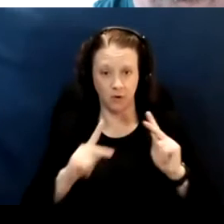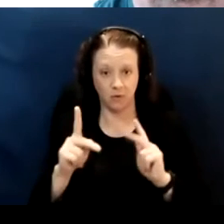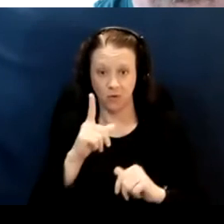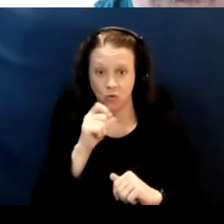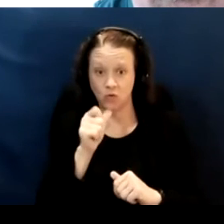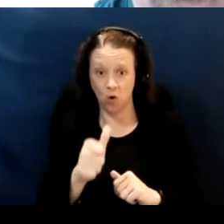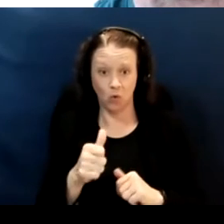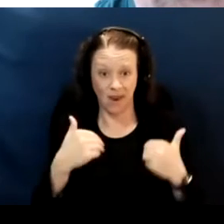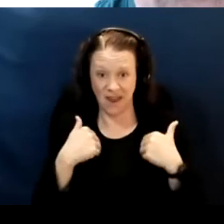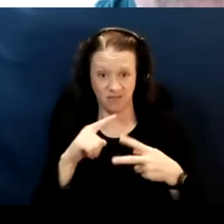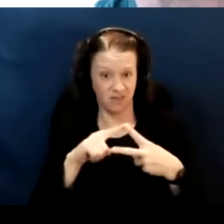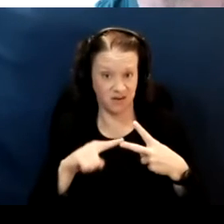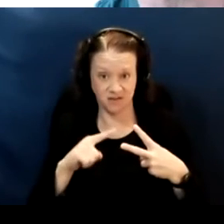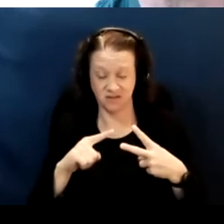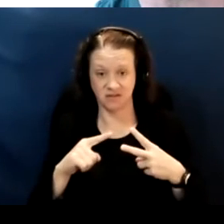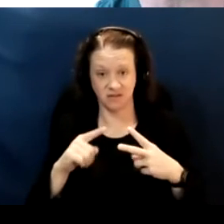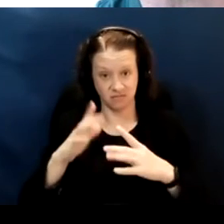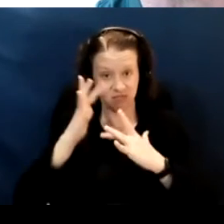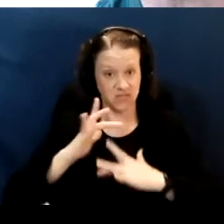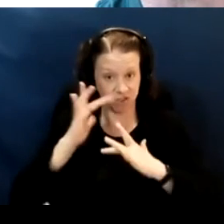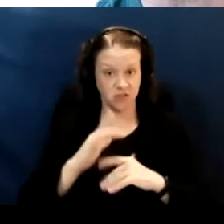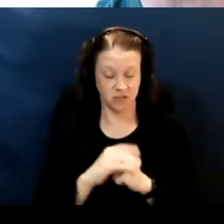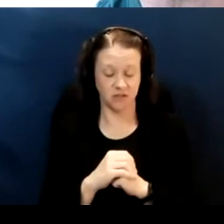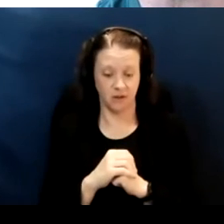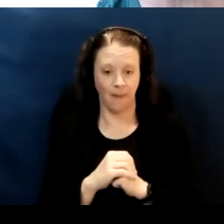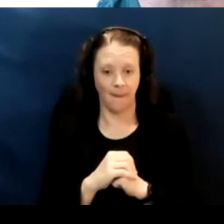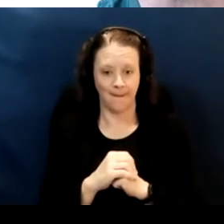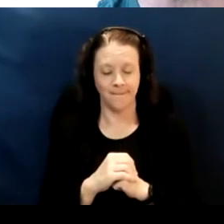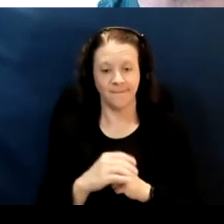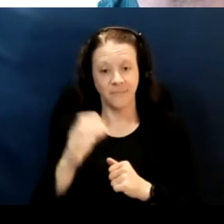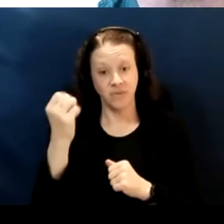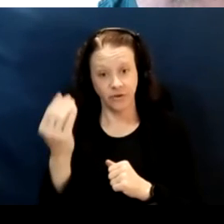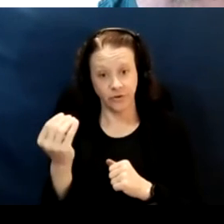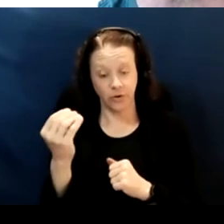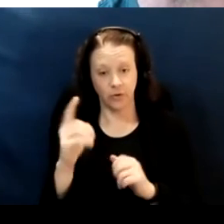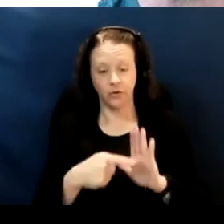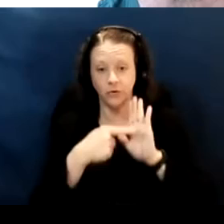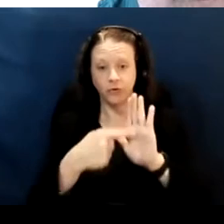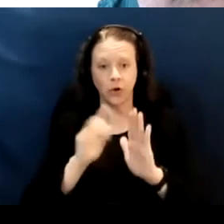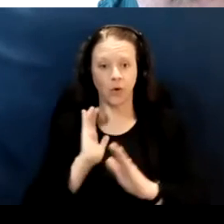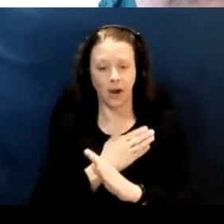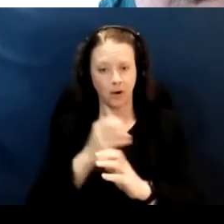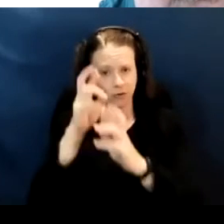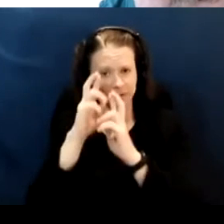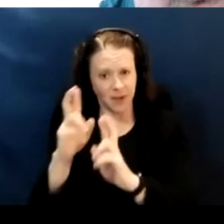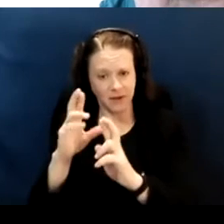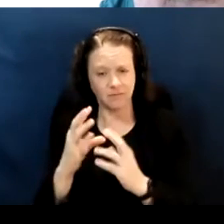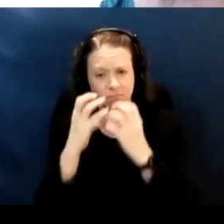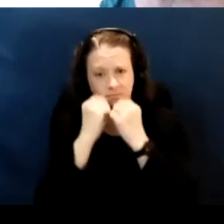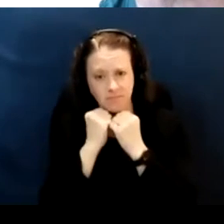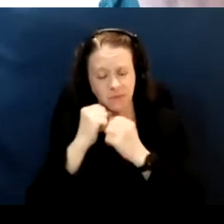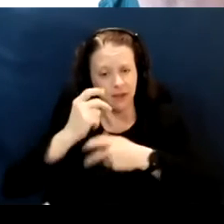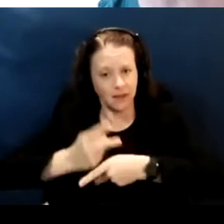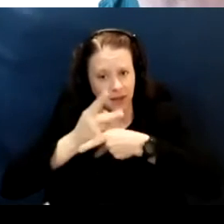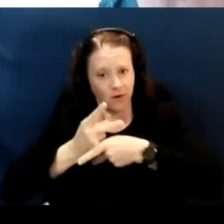not have these conditions. So in order to show our respect and our caring,